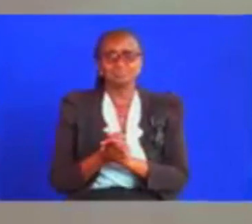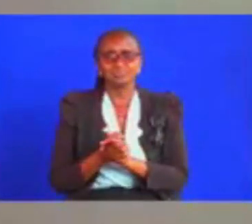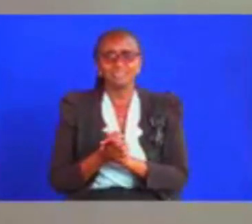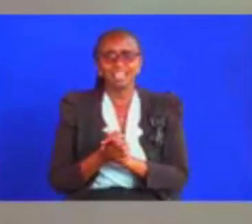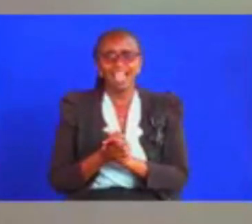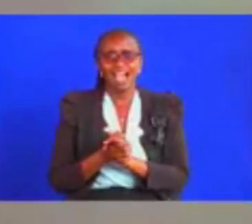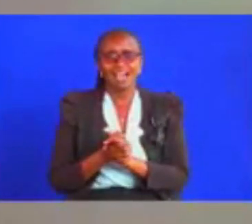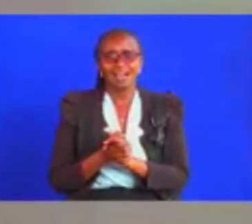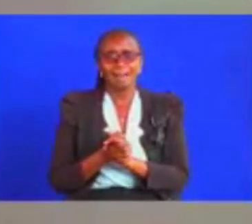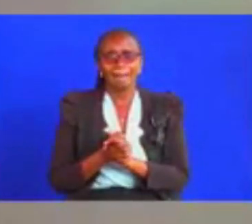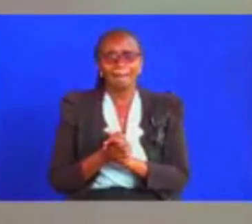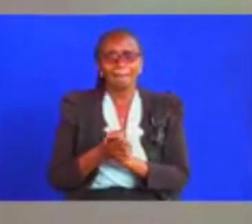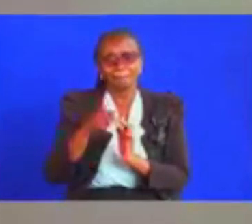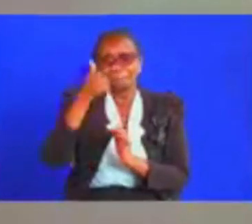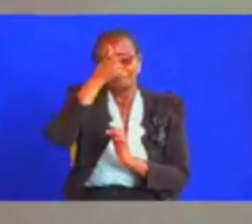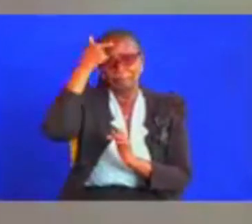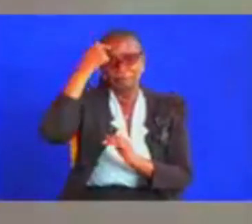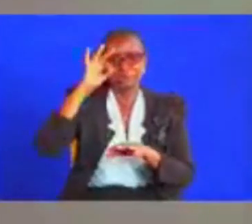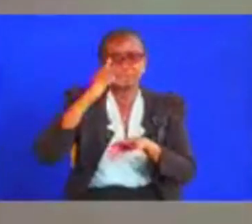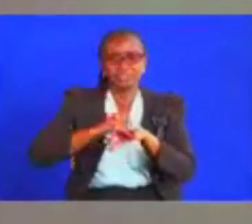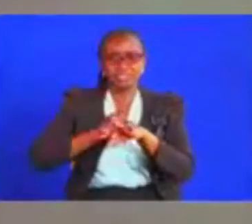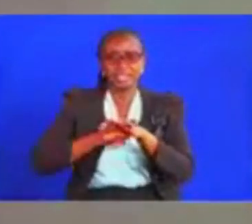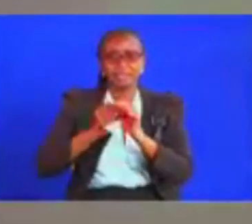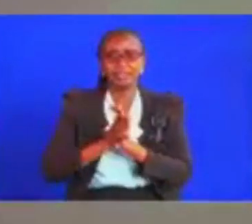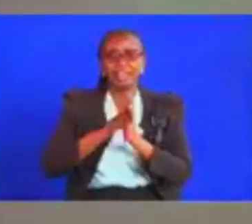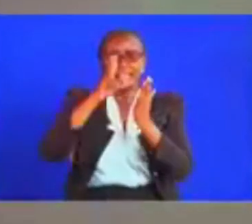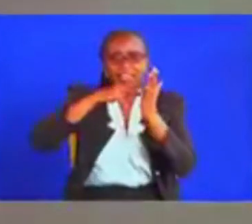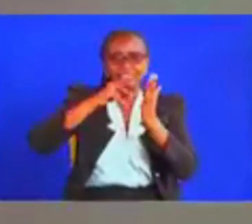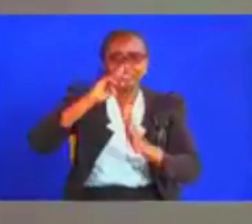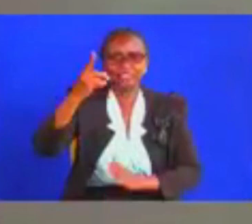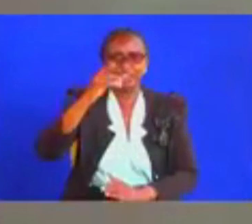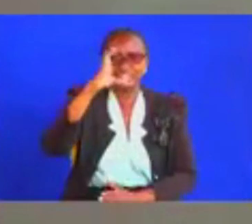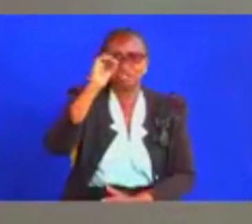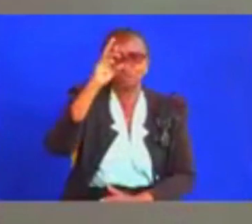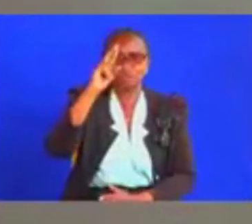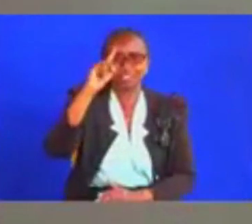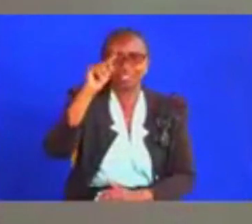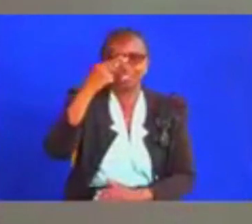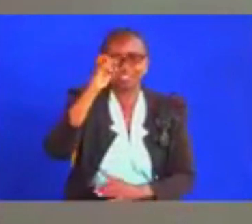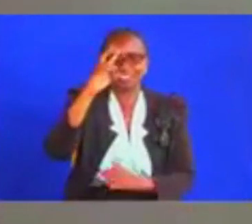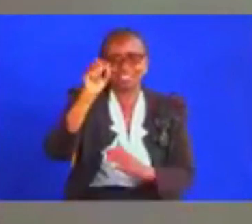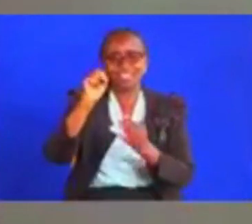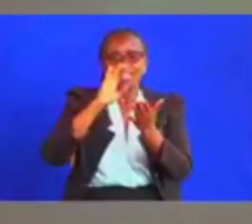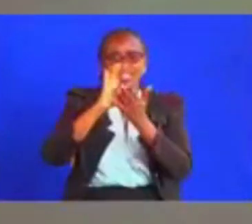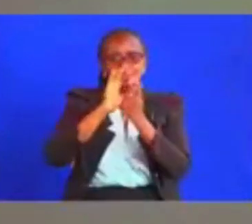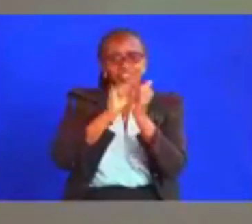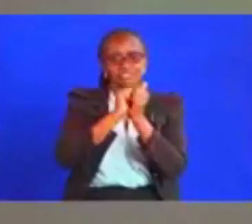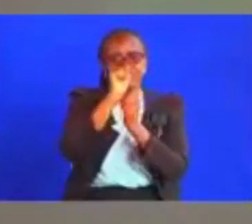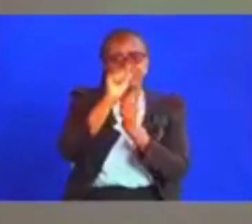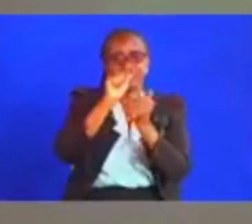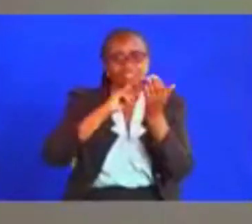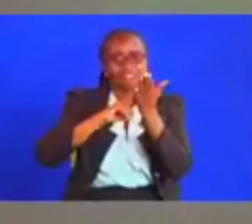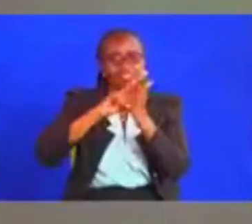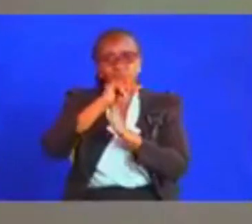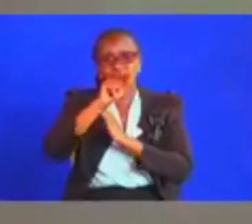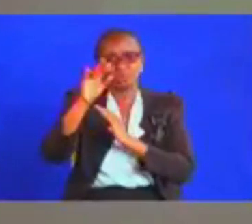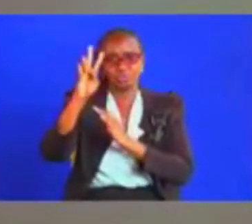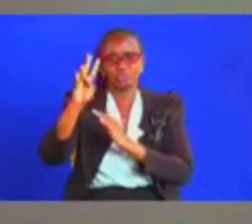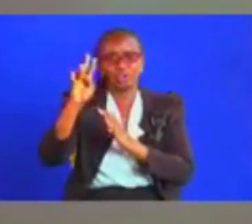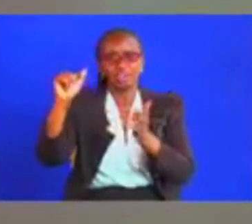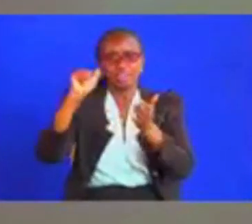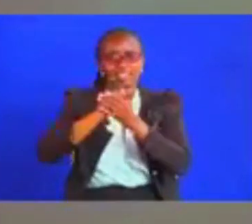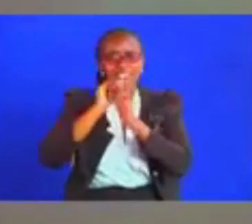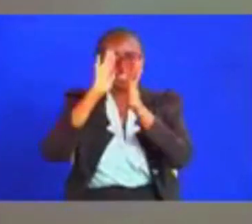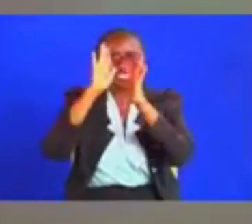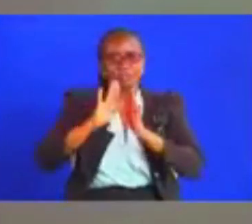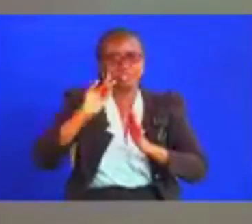For the sake of time, read 1 Corinthians 15, 1 to 4. That is the most